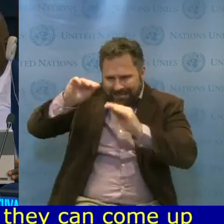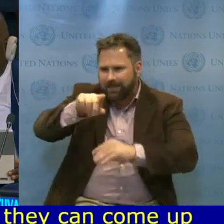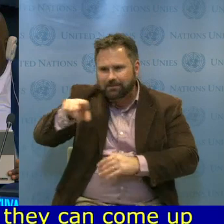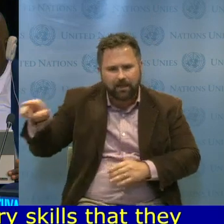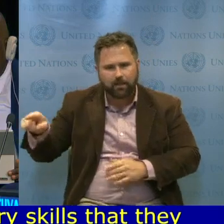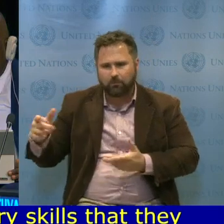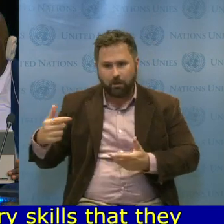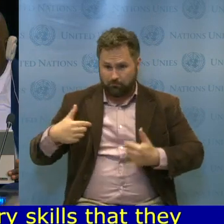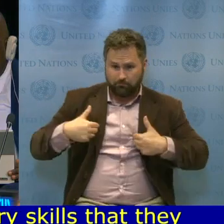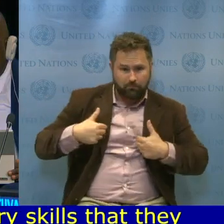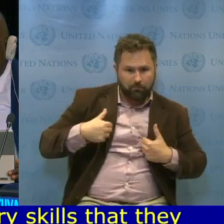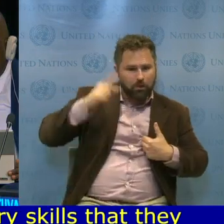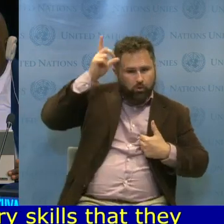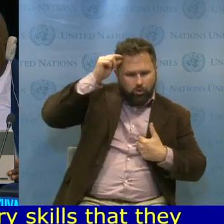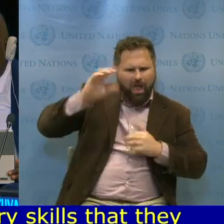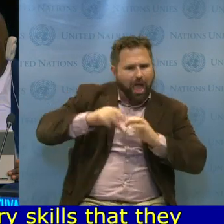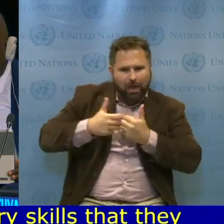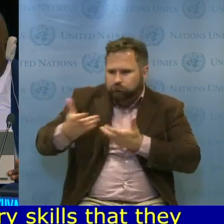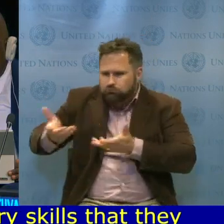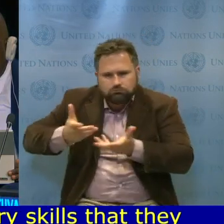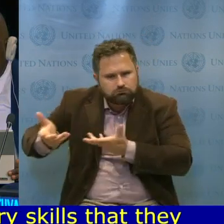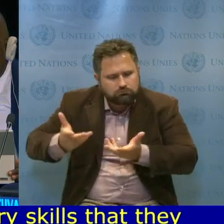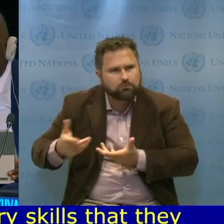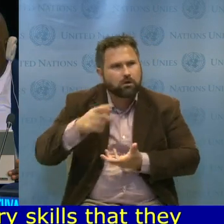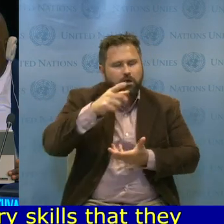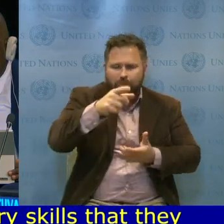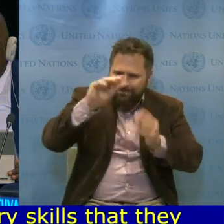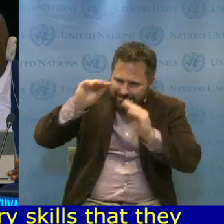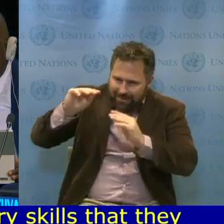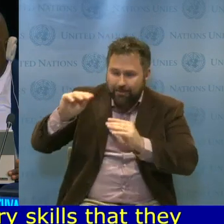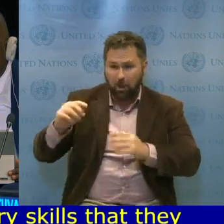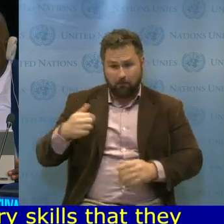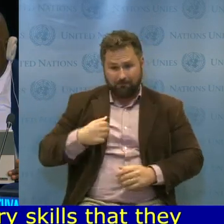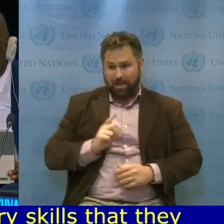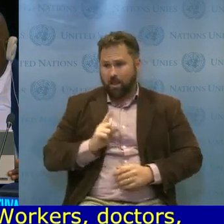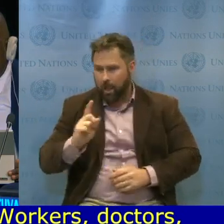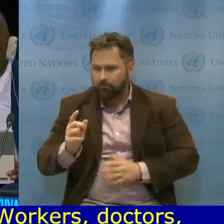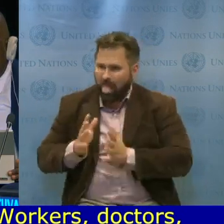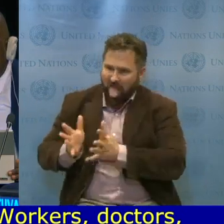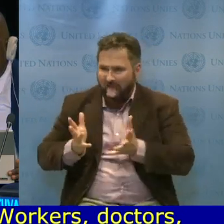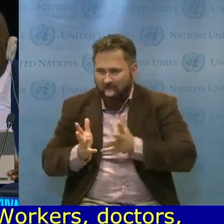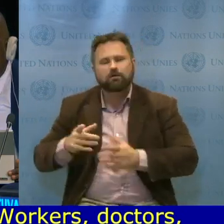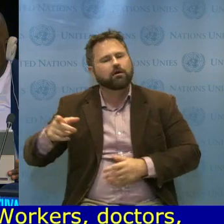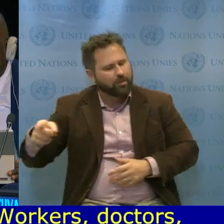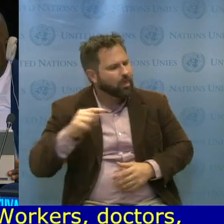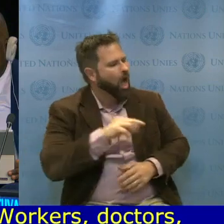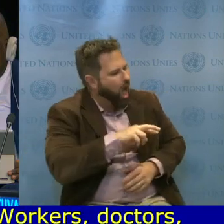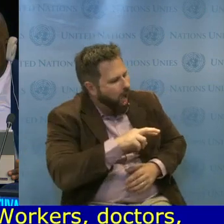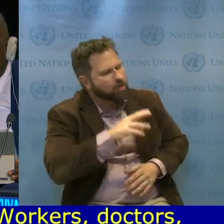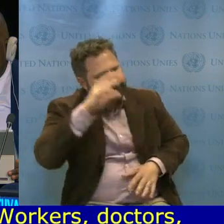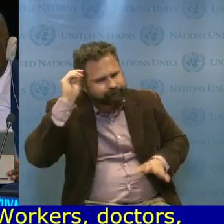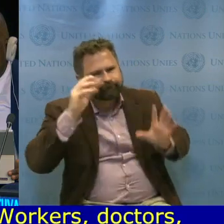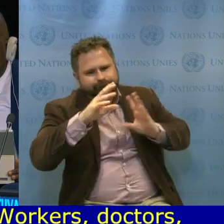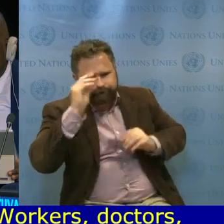help us to understand what we are going through when we visit their institution. And I'm also appealing to the member state